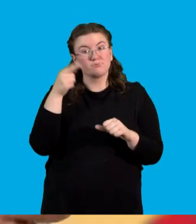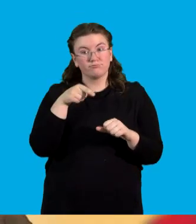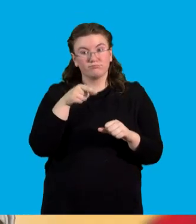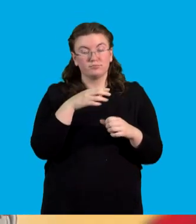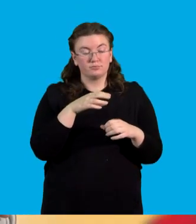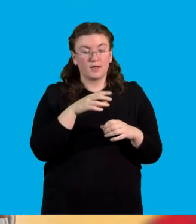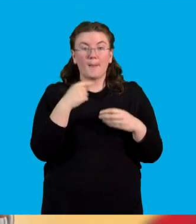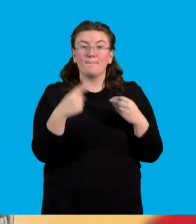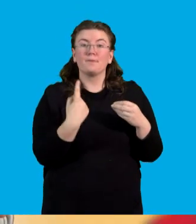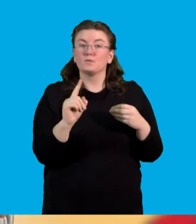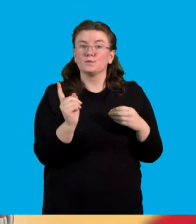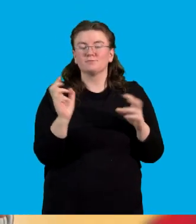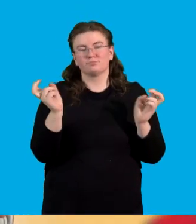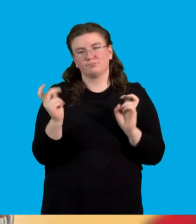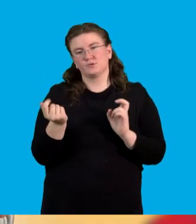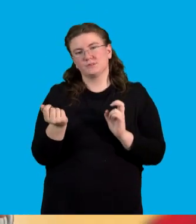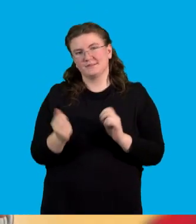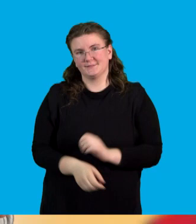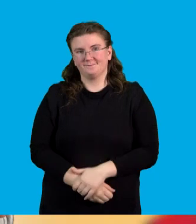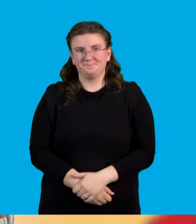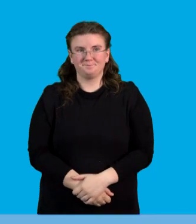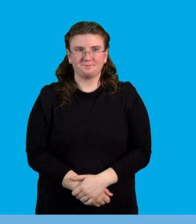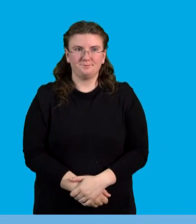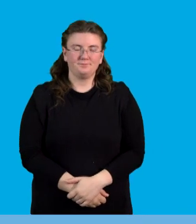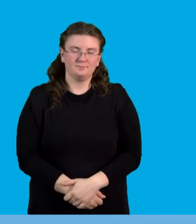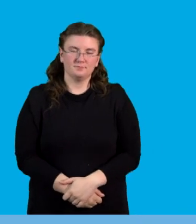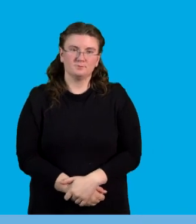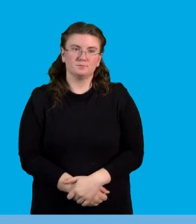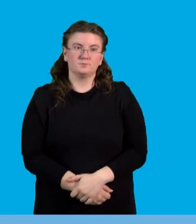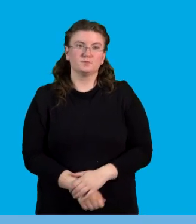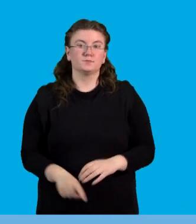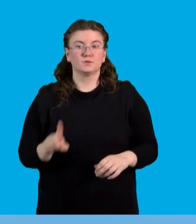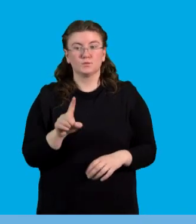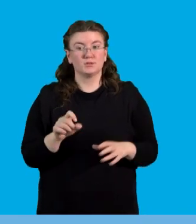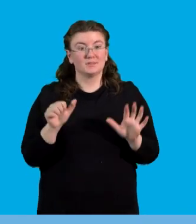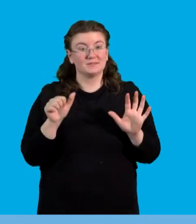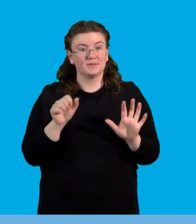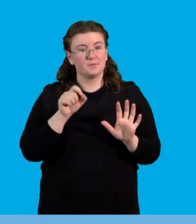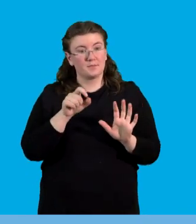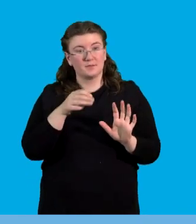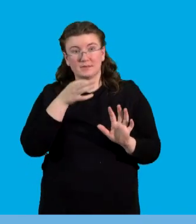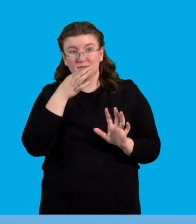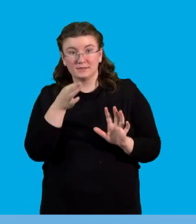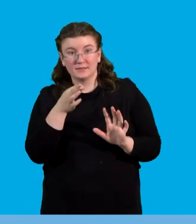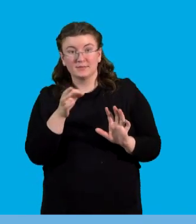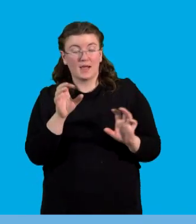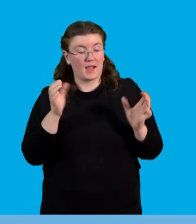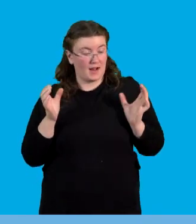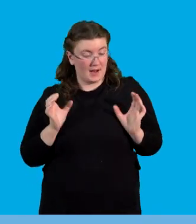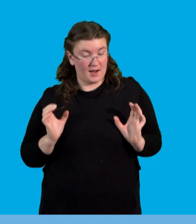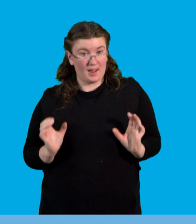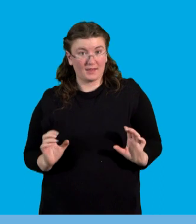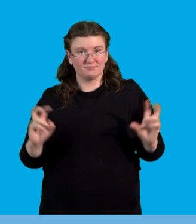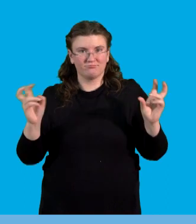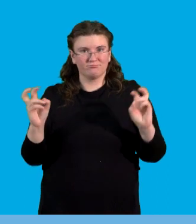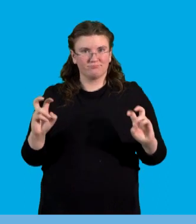based on the cost of electricity. Now question 6 says, how is a consumer's electrical